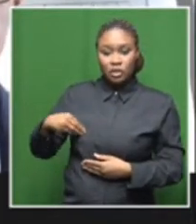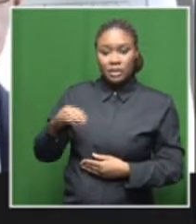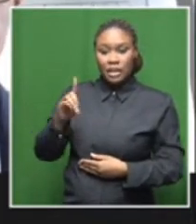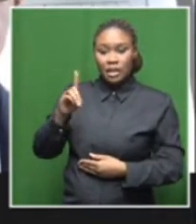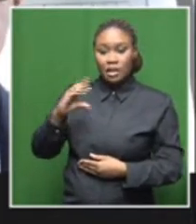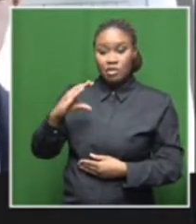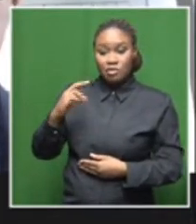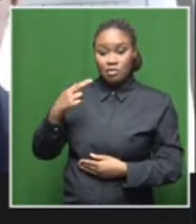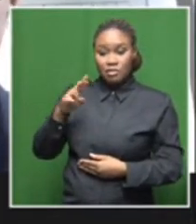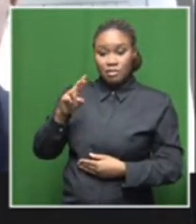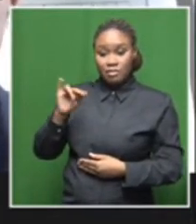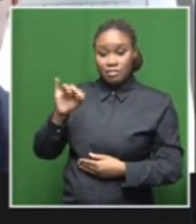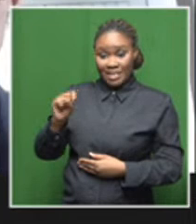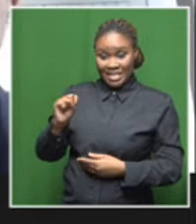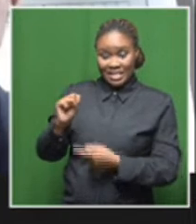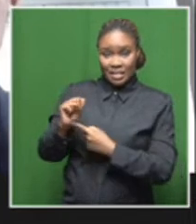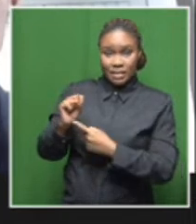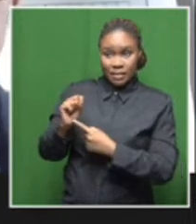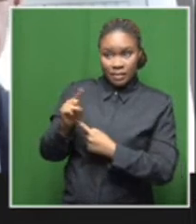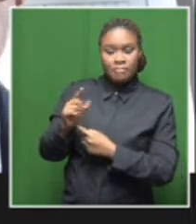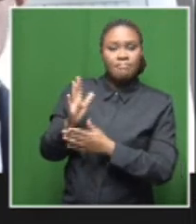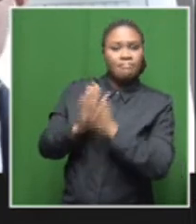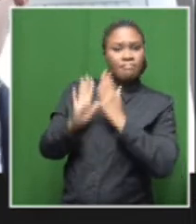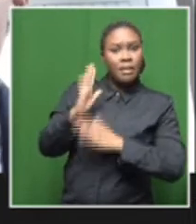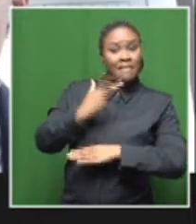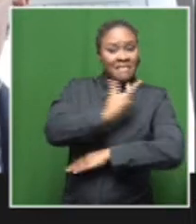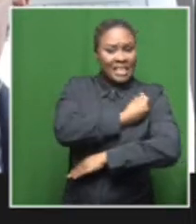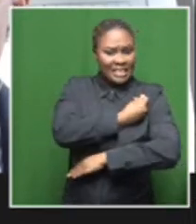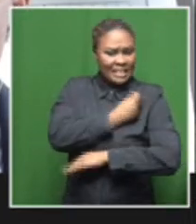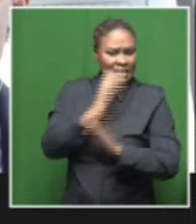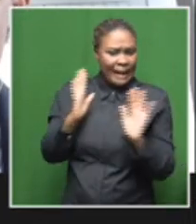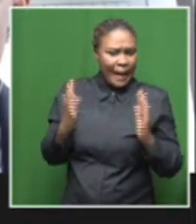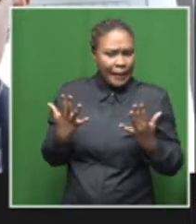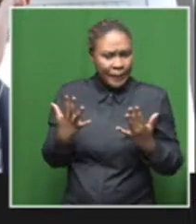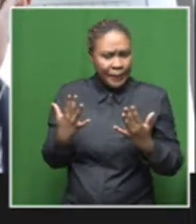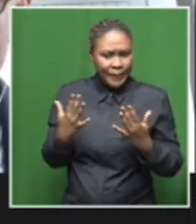the vaccination is concerned. Over to you, Doctor.